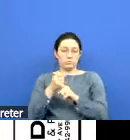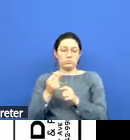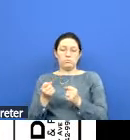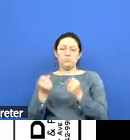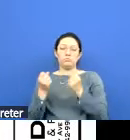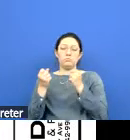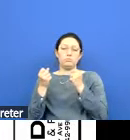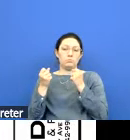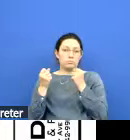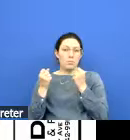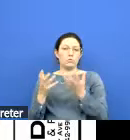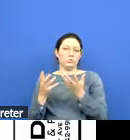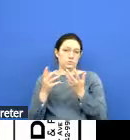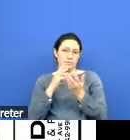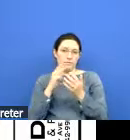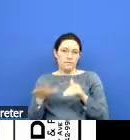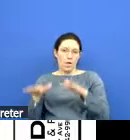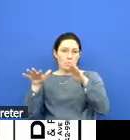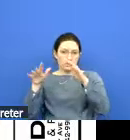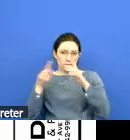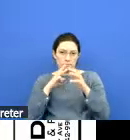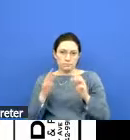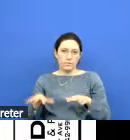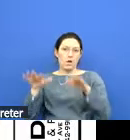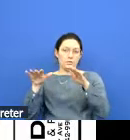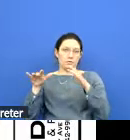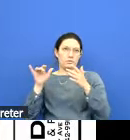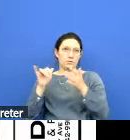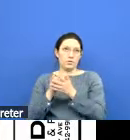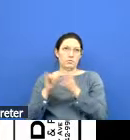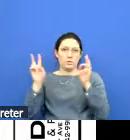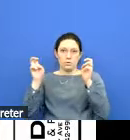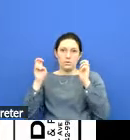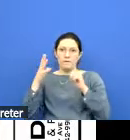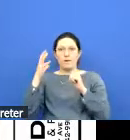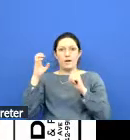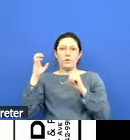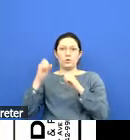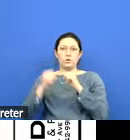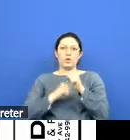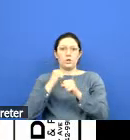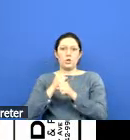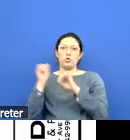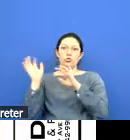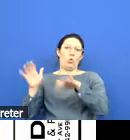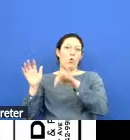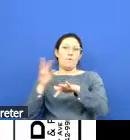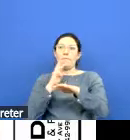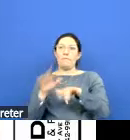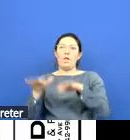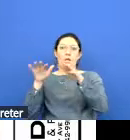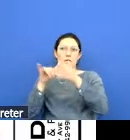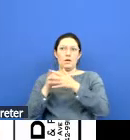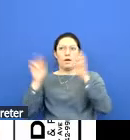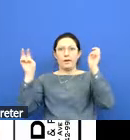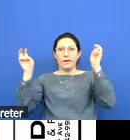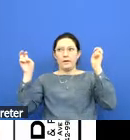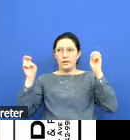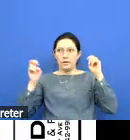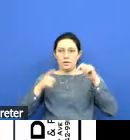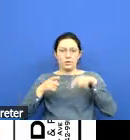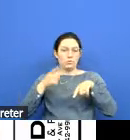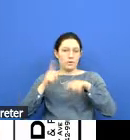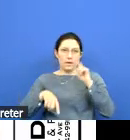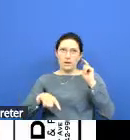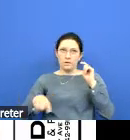numerous floods that were so-called 500-year storms. Okay, you cannot